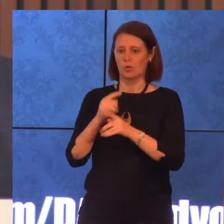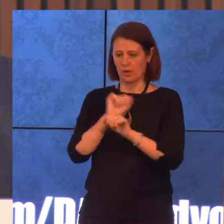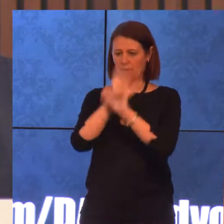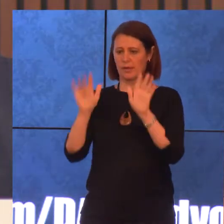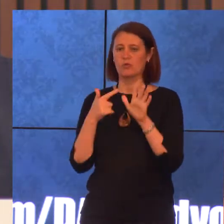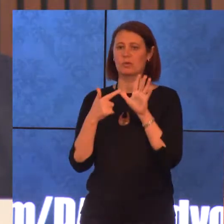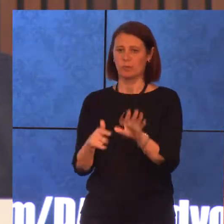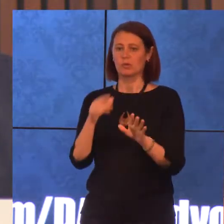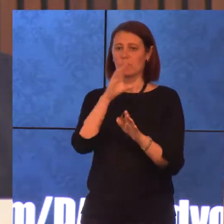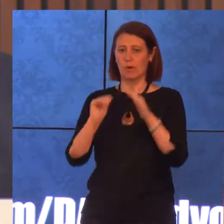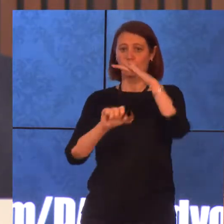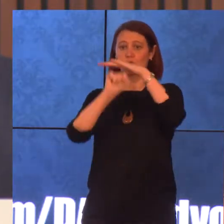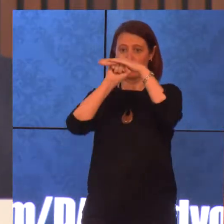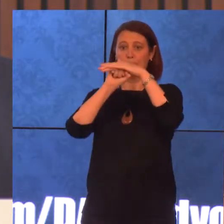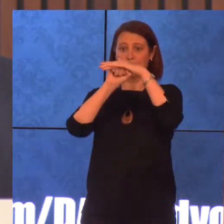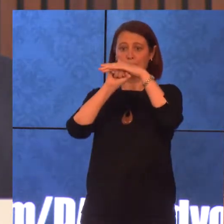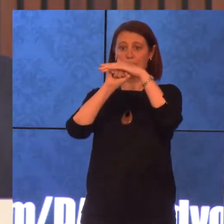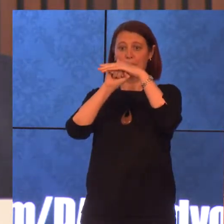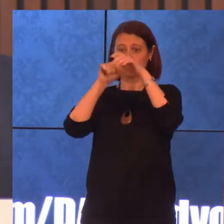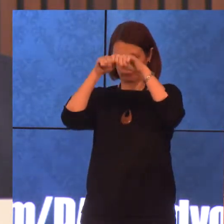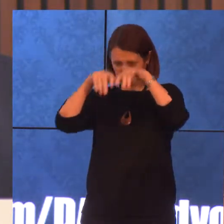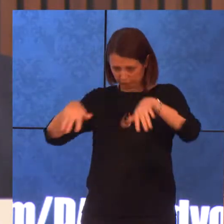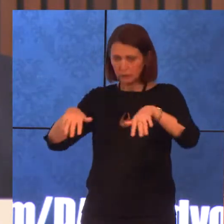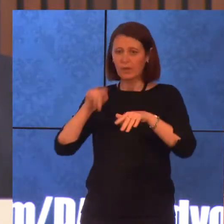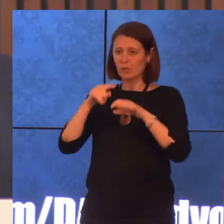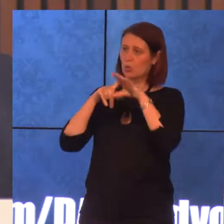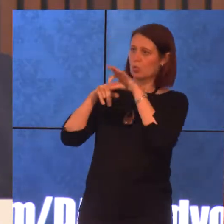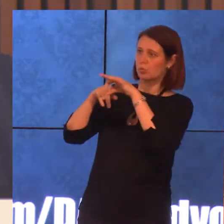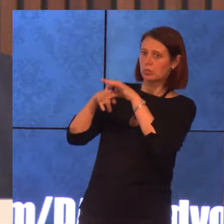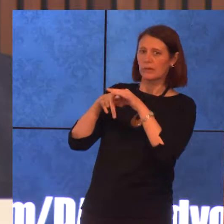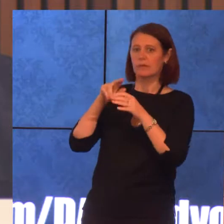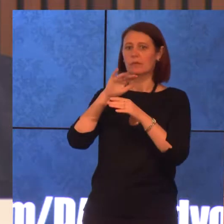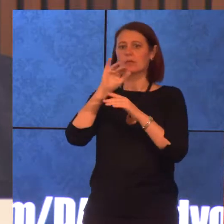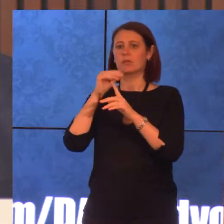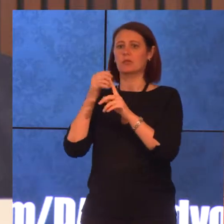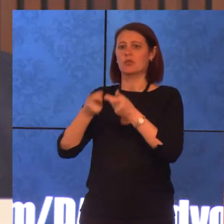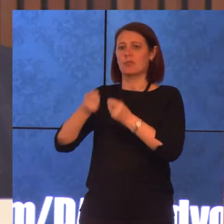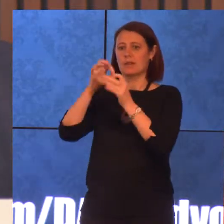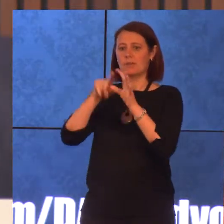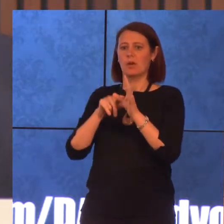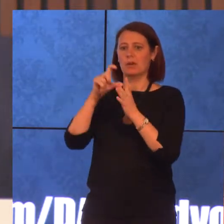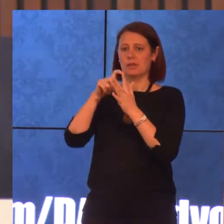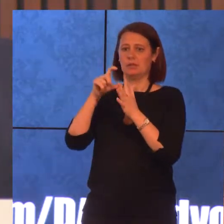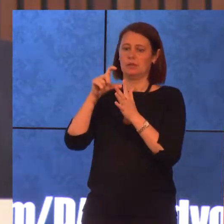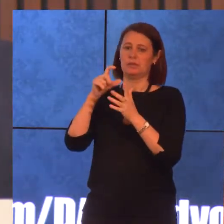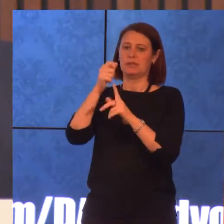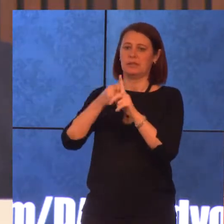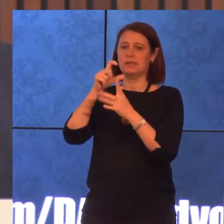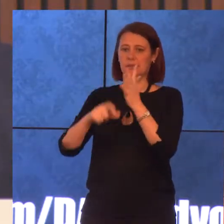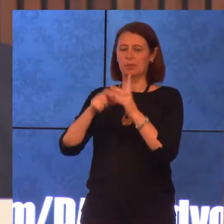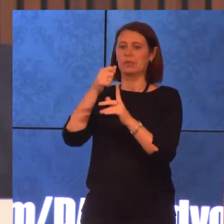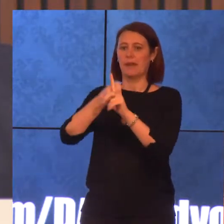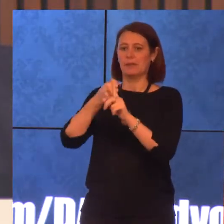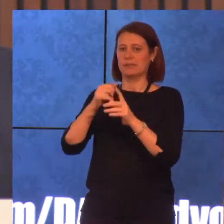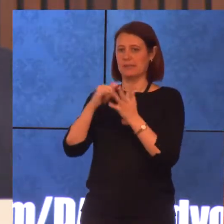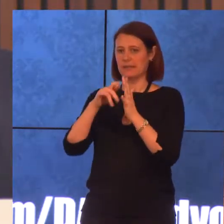responses from the top to questions and concerns raised by the disability advocacy sector. I now